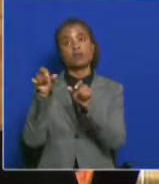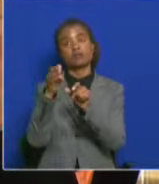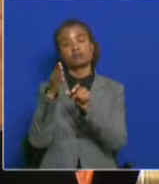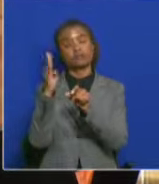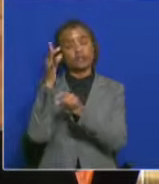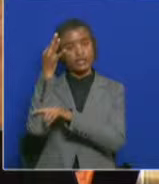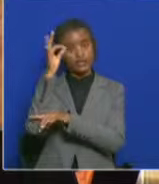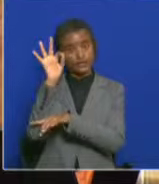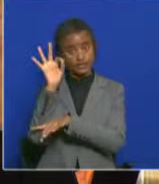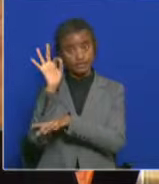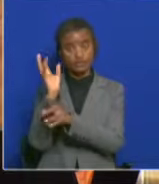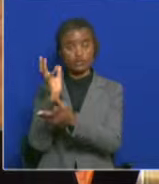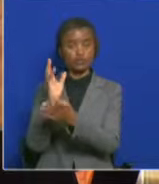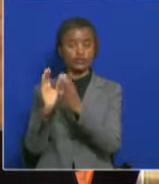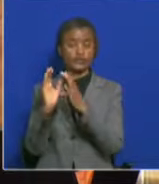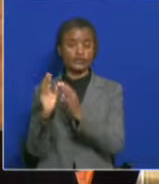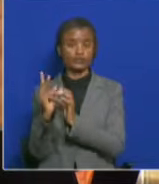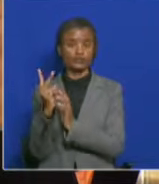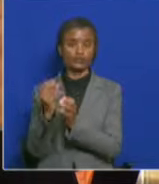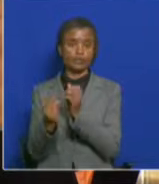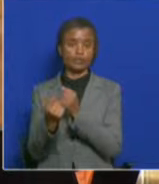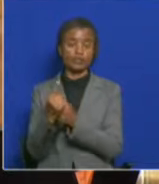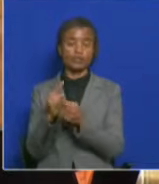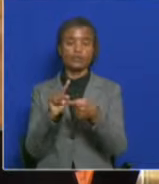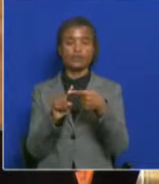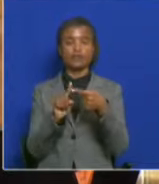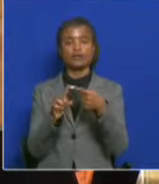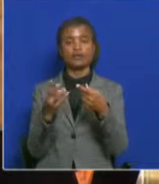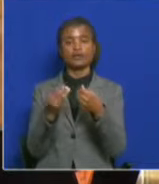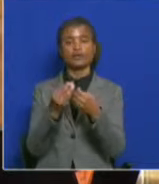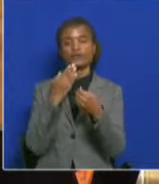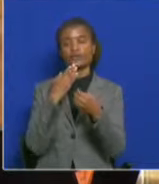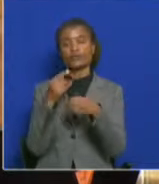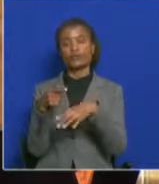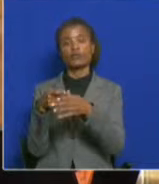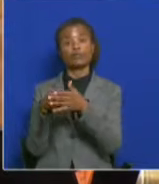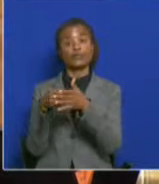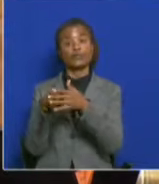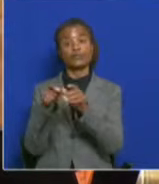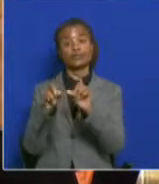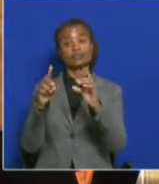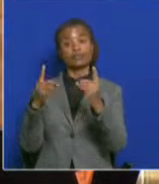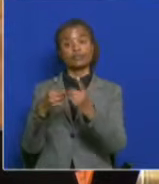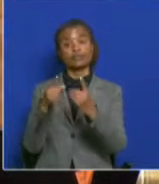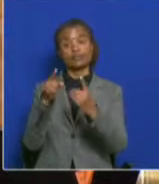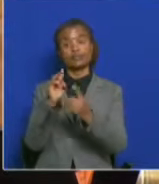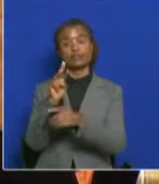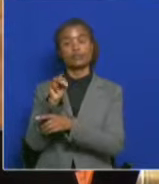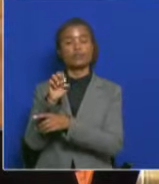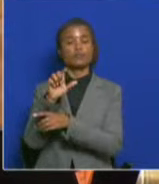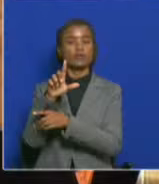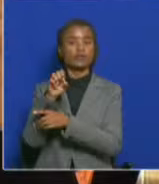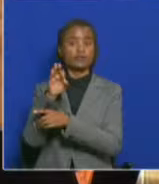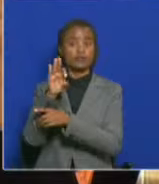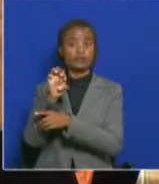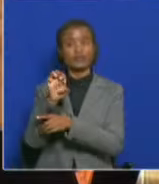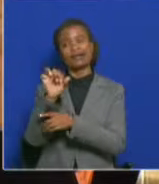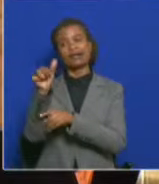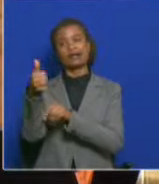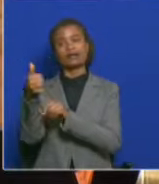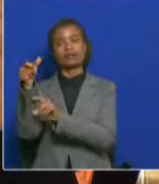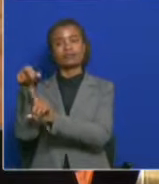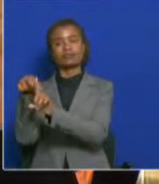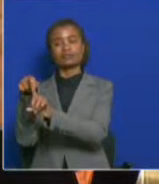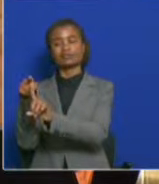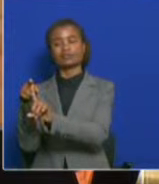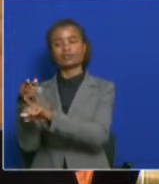procurement, with Molefe Fani in Treasury. The other appears to be with somebody who is in the SAPS and who's